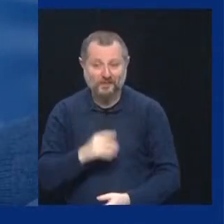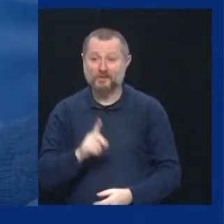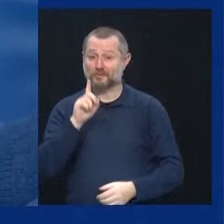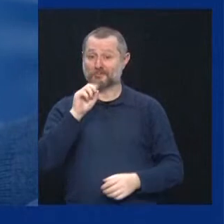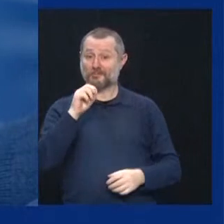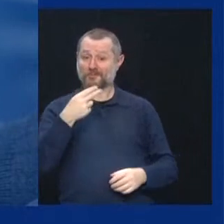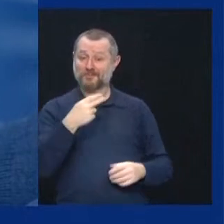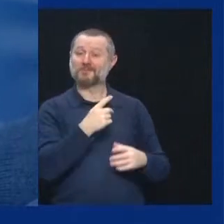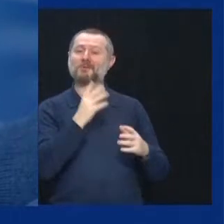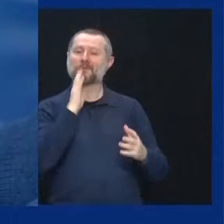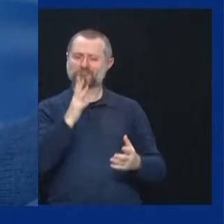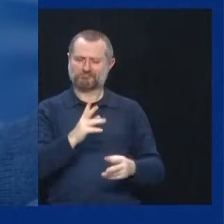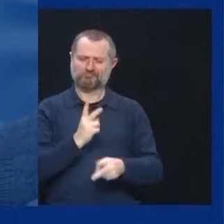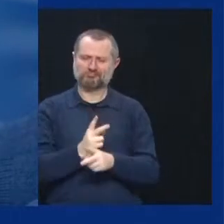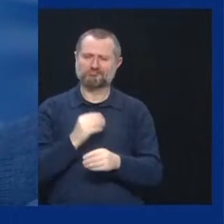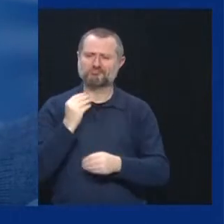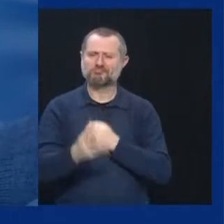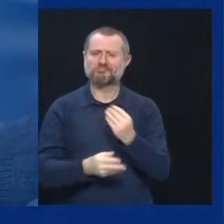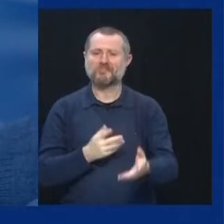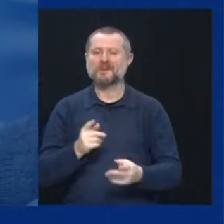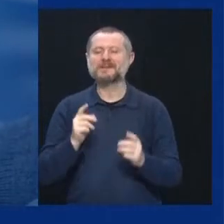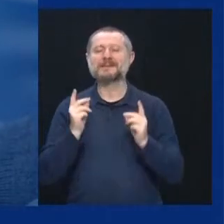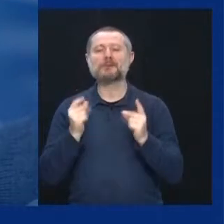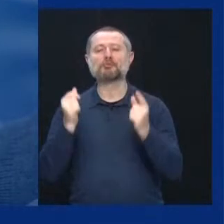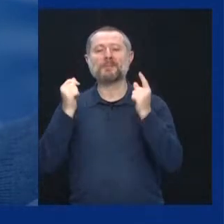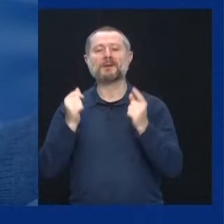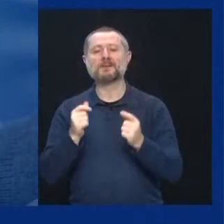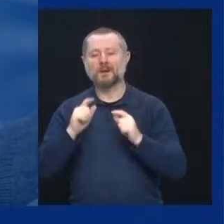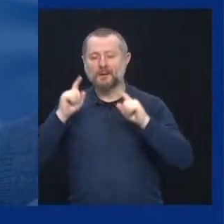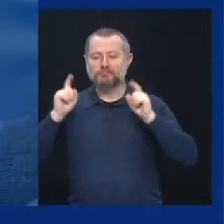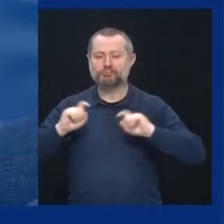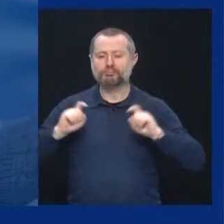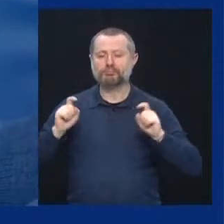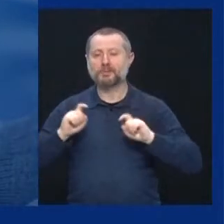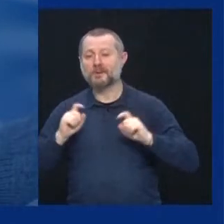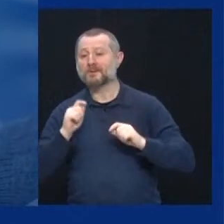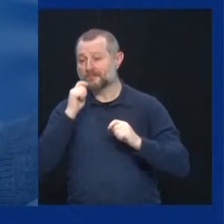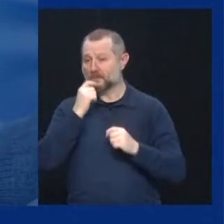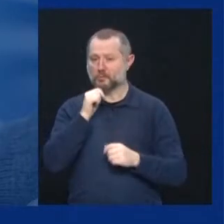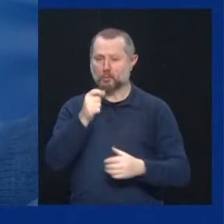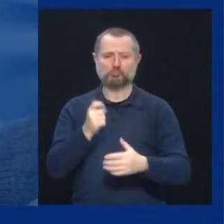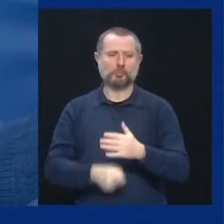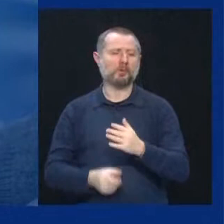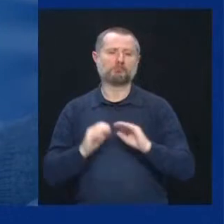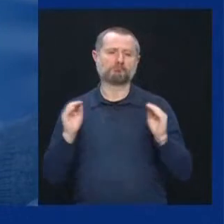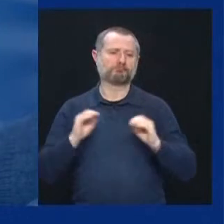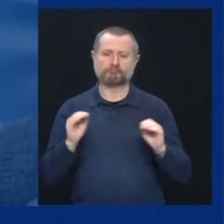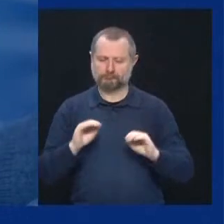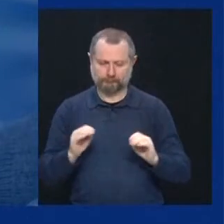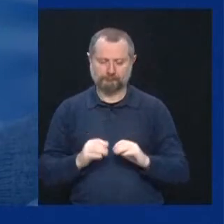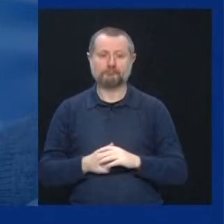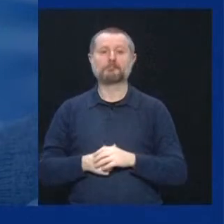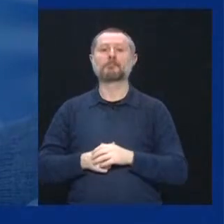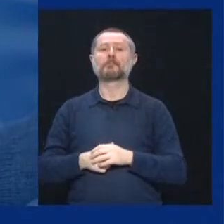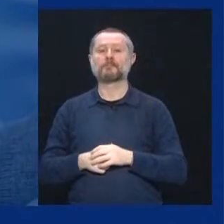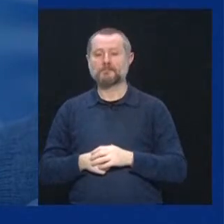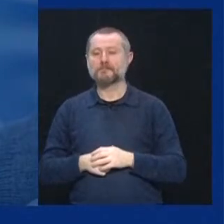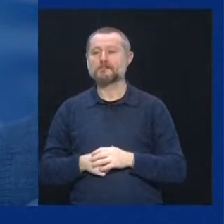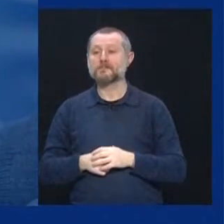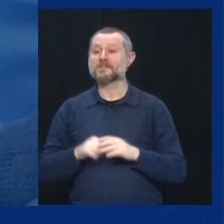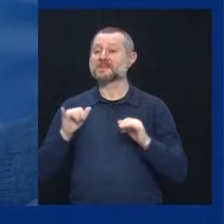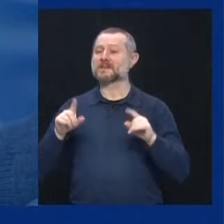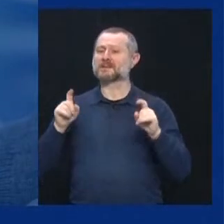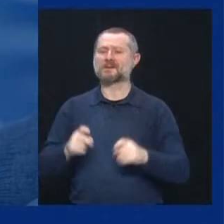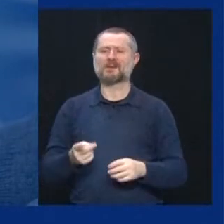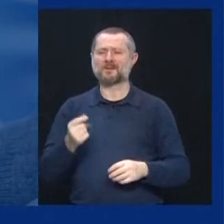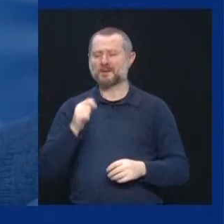provide those rapid tests to nursing homes cost-free. Rapid test is very